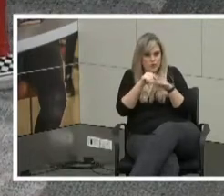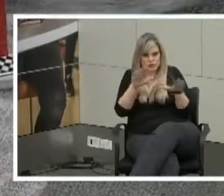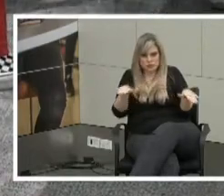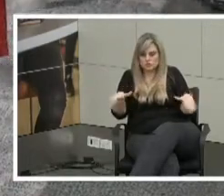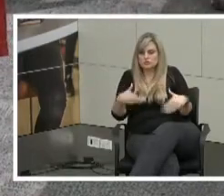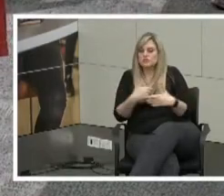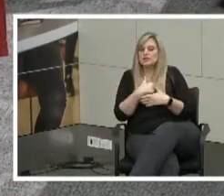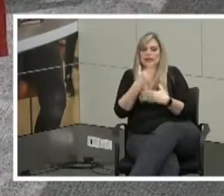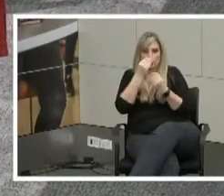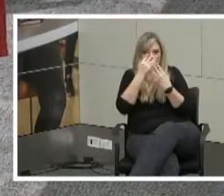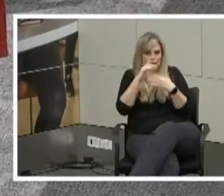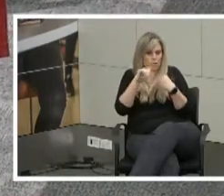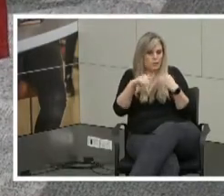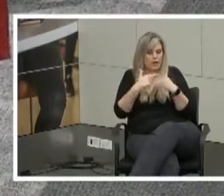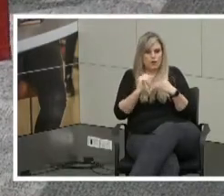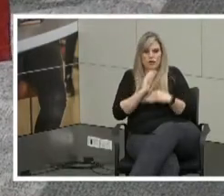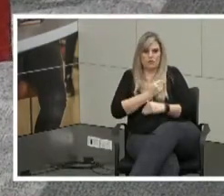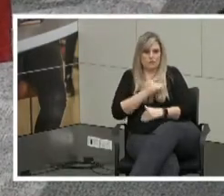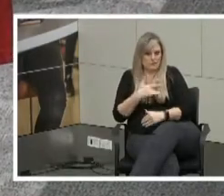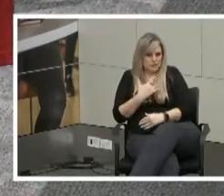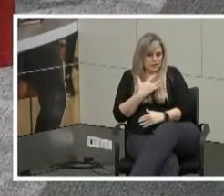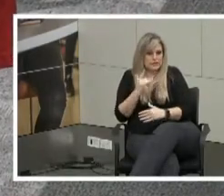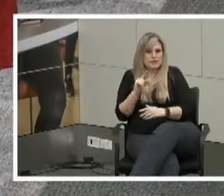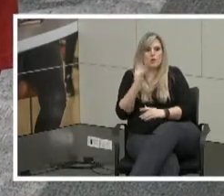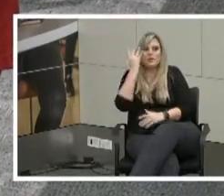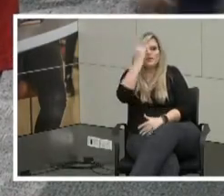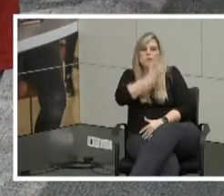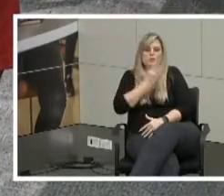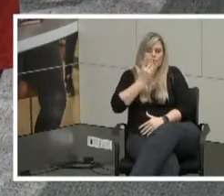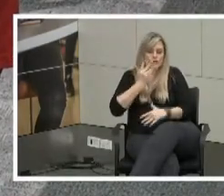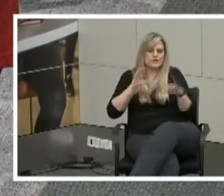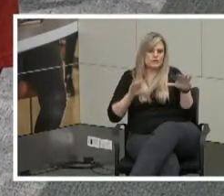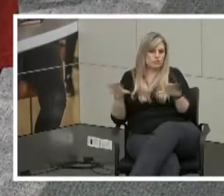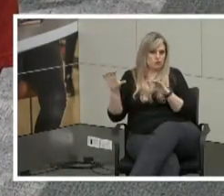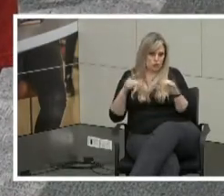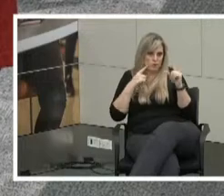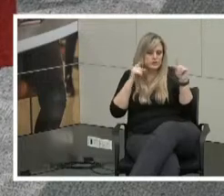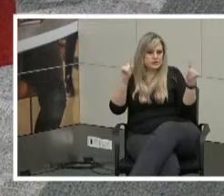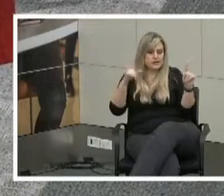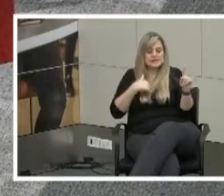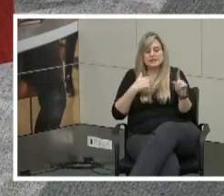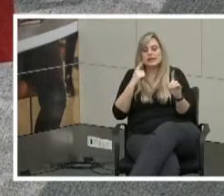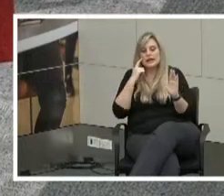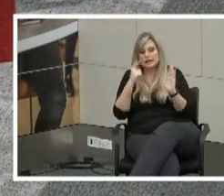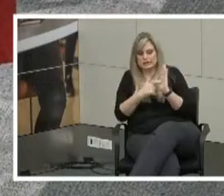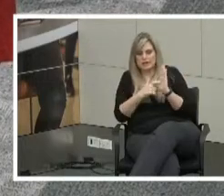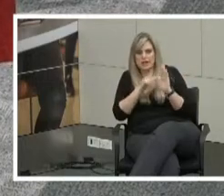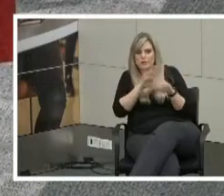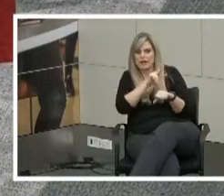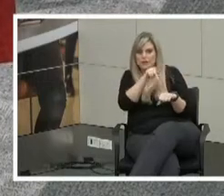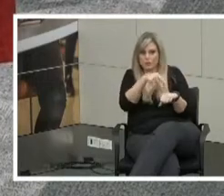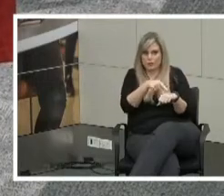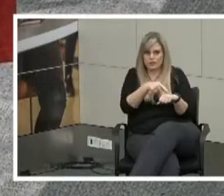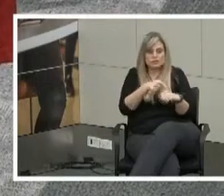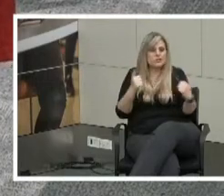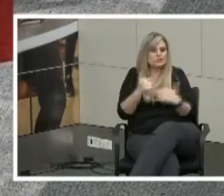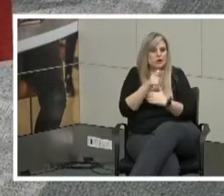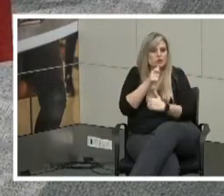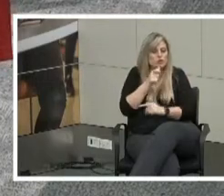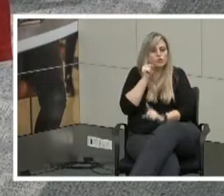care about our well-being they only care about the appearance of performance I can tell my administrators are scared of